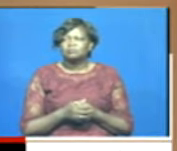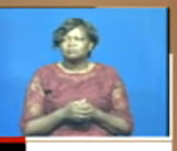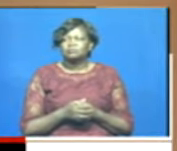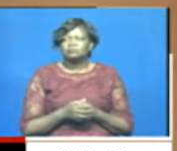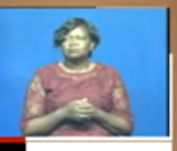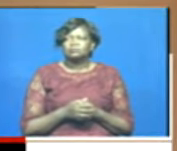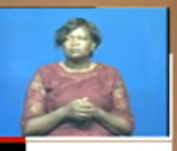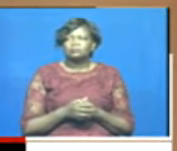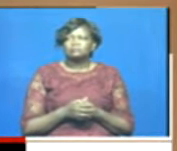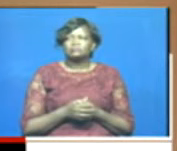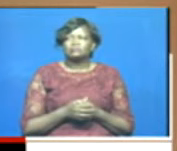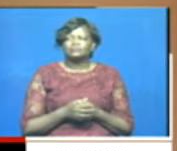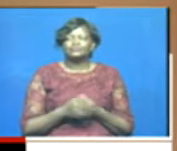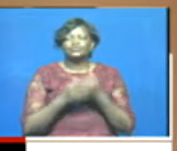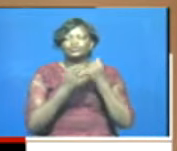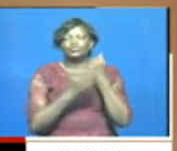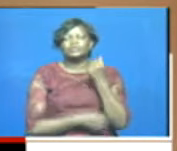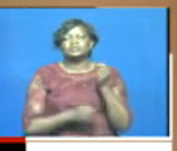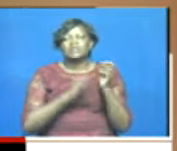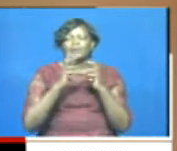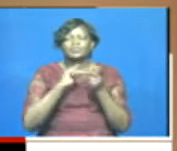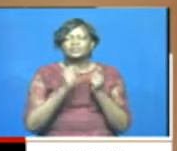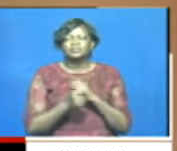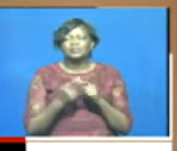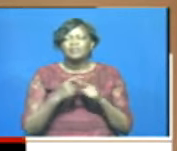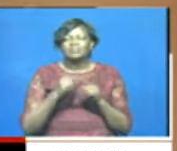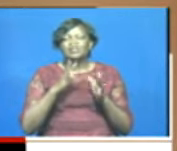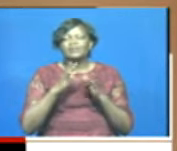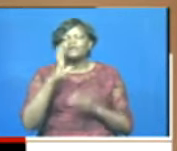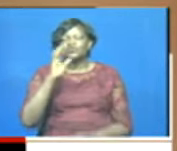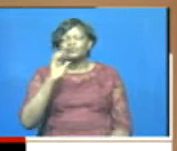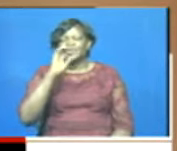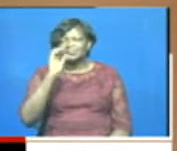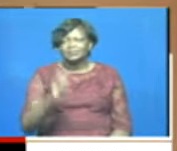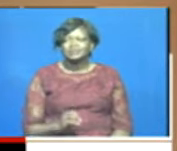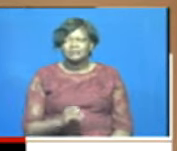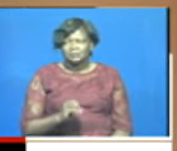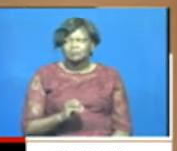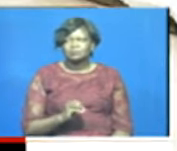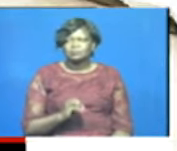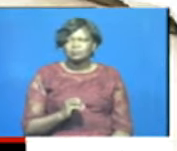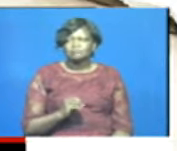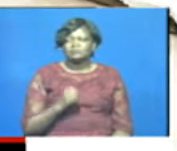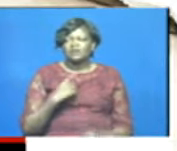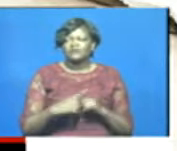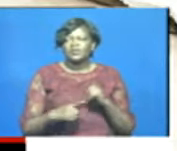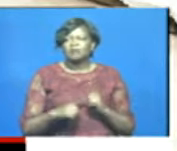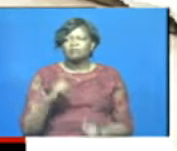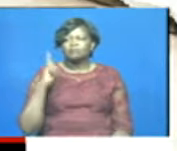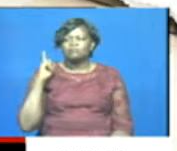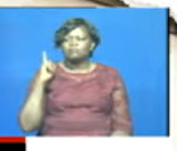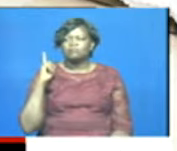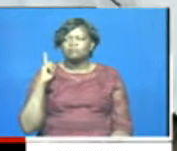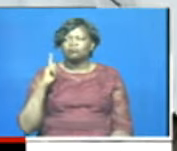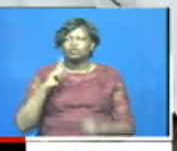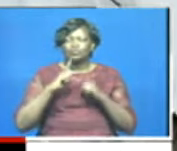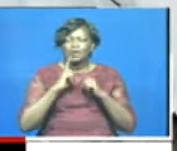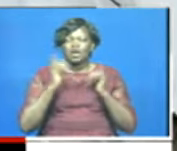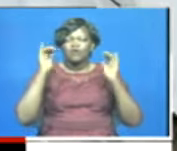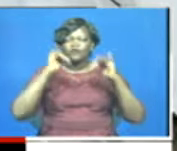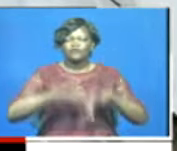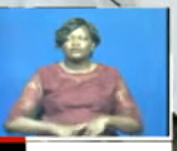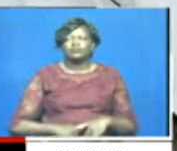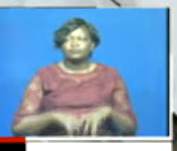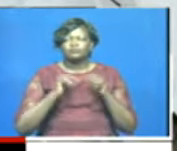worsening climate change, even though they account for 40% of global catch annually. Speaking at a conference on